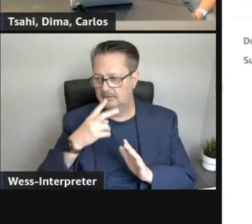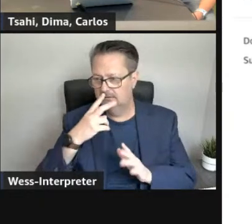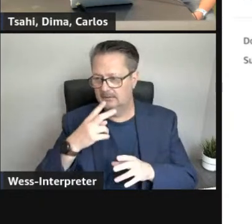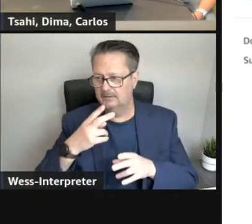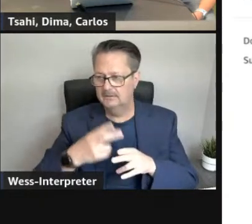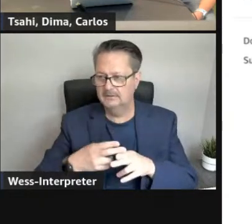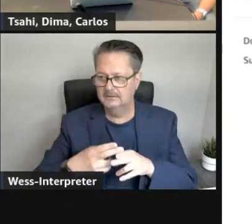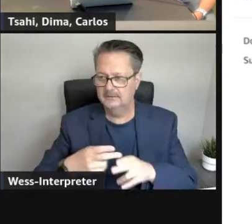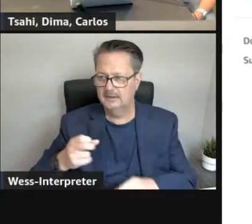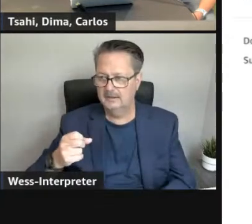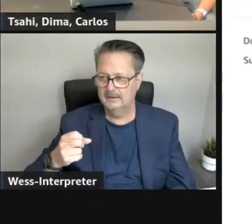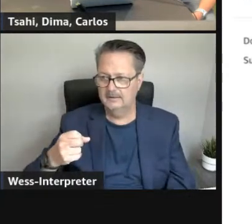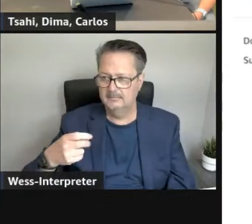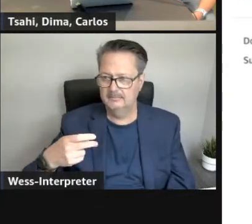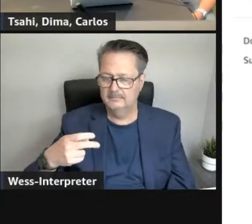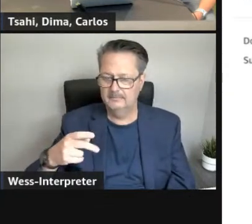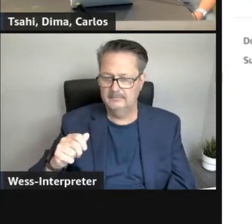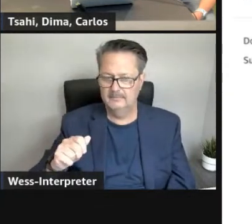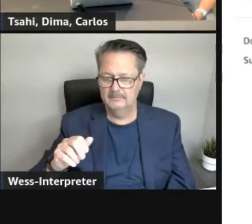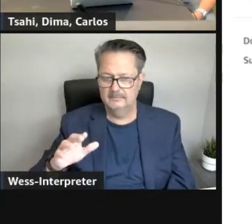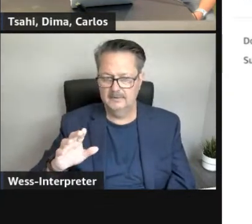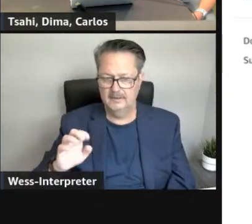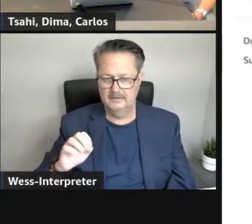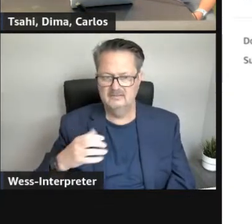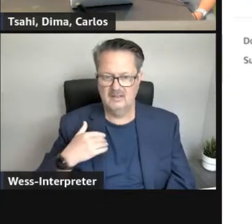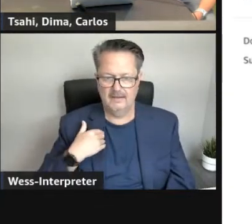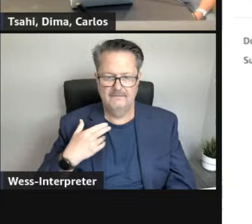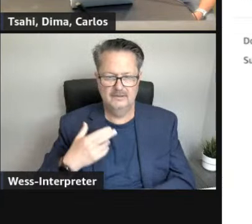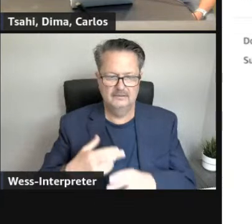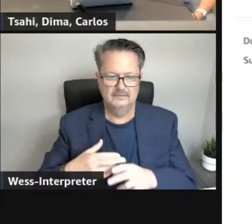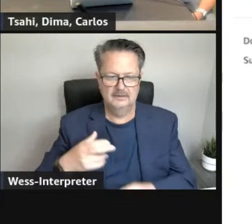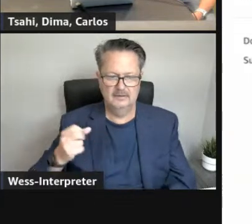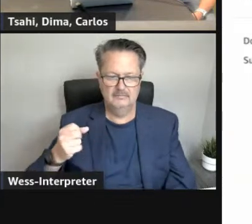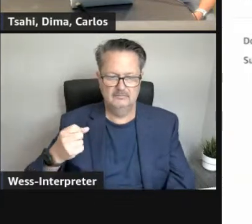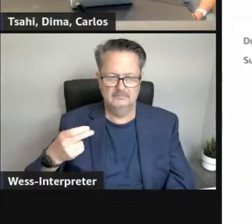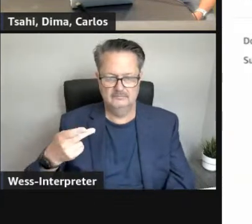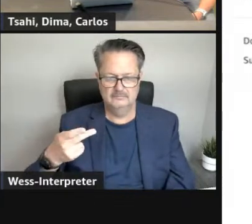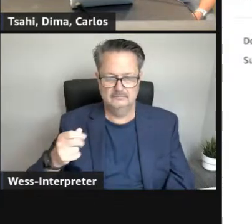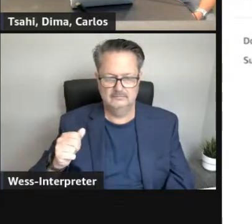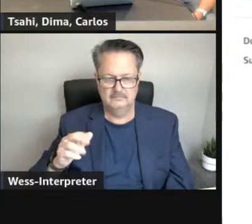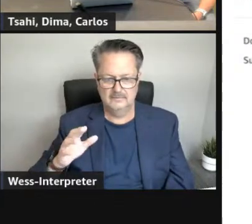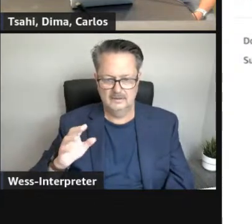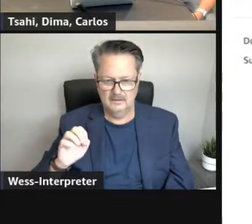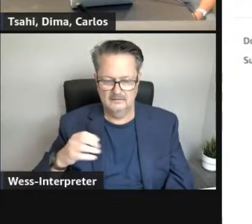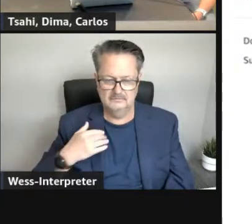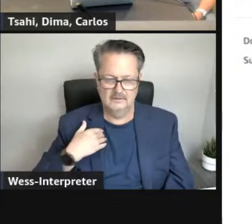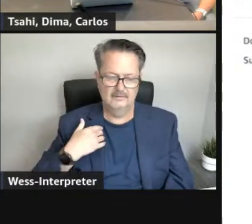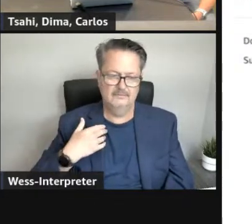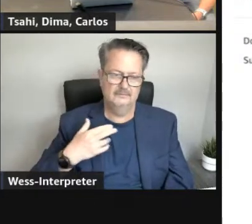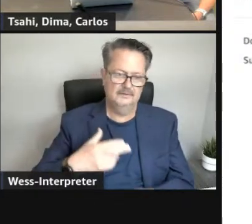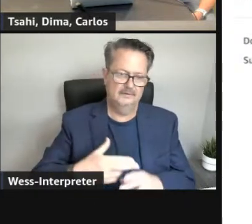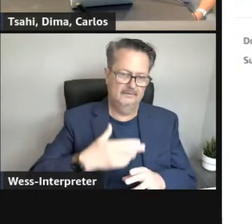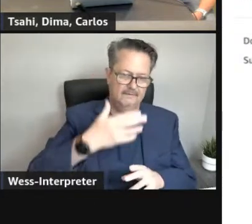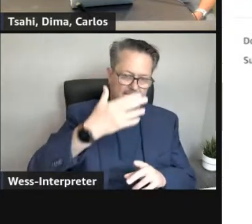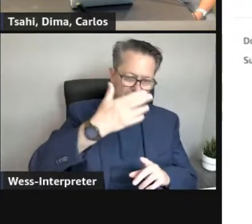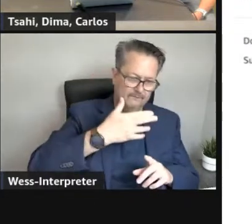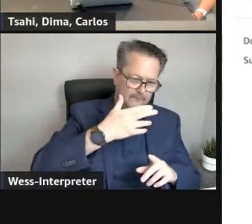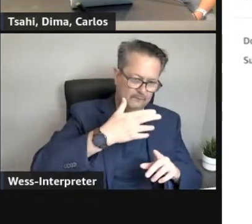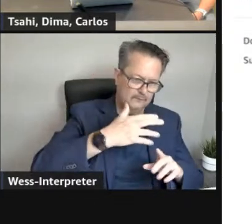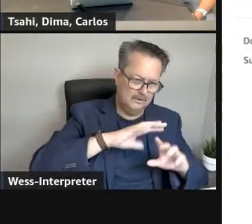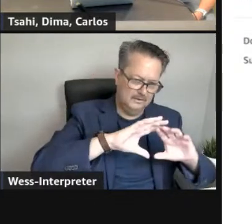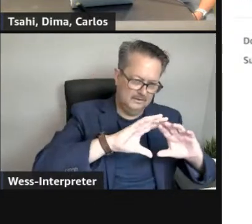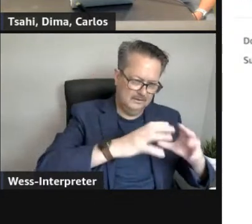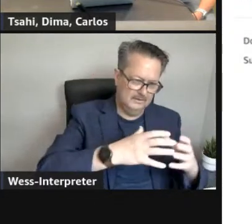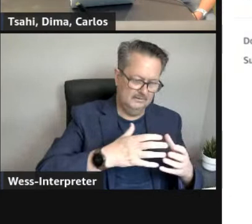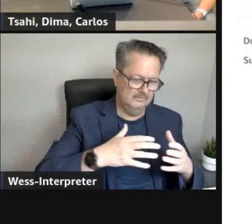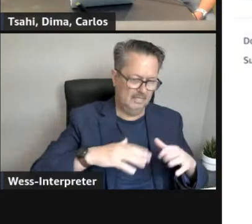here. So we have a namespace for Node.js, we have a namespace for frontend, we don't yet have a namespace